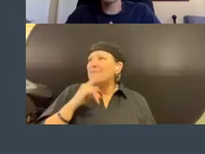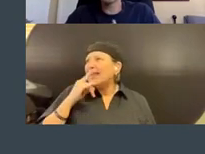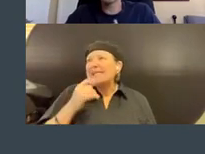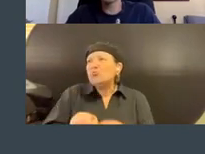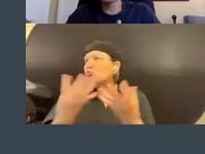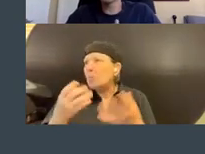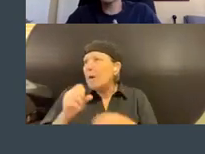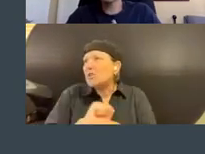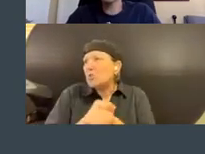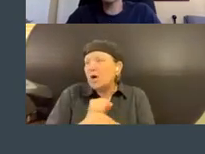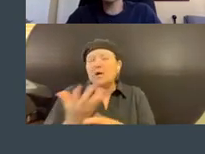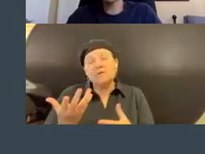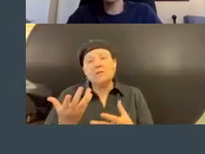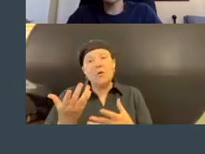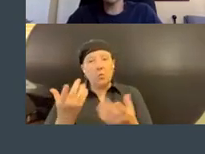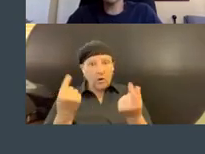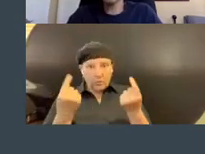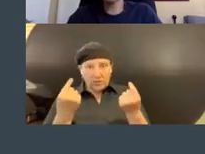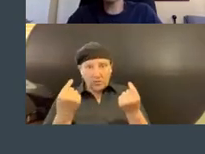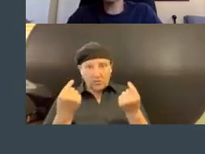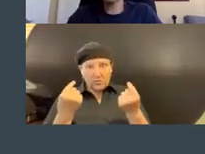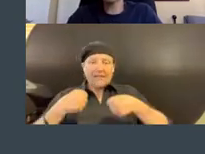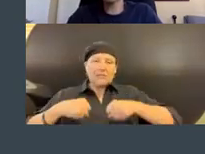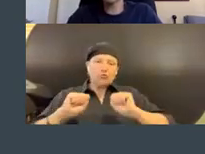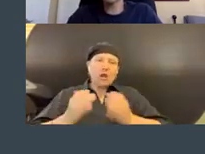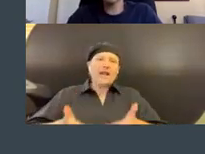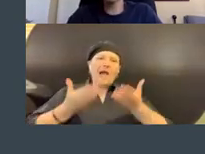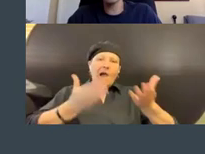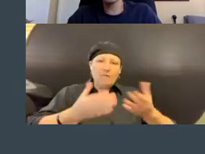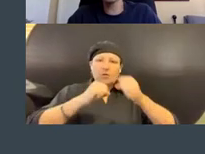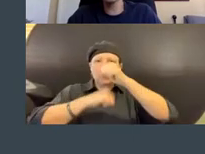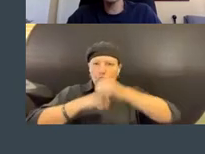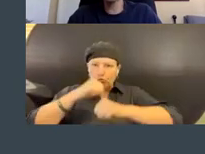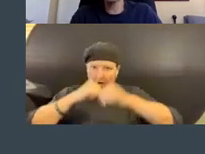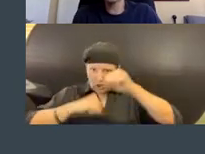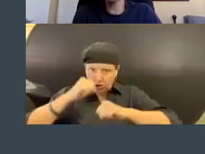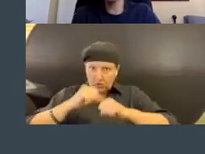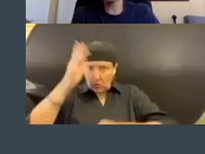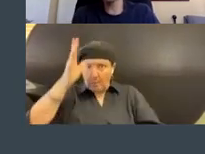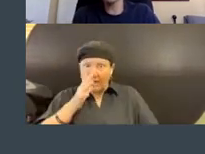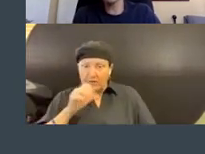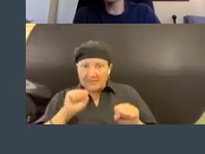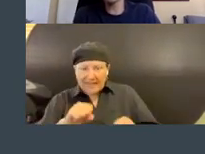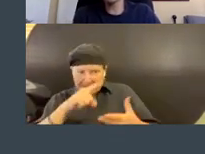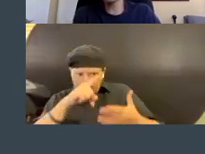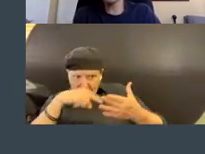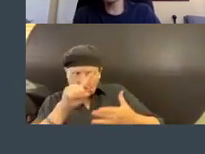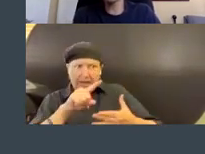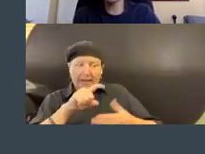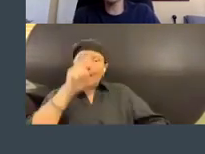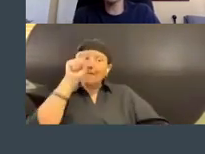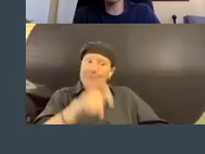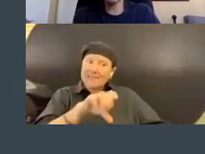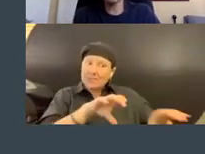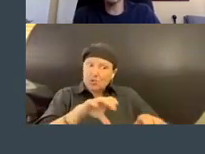so what we're going to try to do with our teachers is try to offer that type of structure so that parents can see what are those must-do activities that the